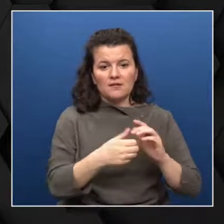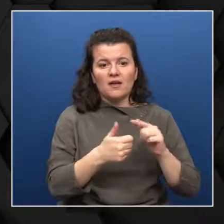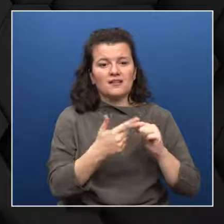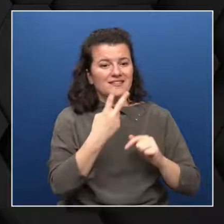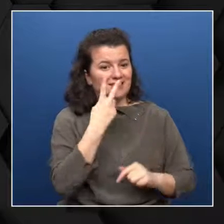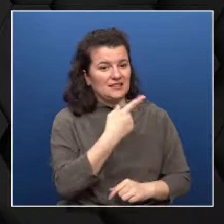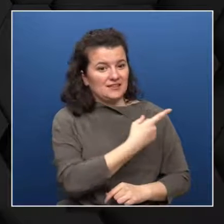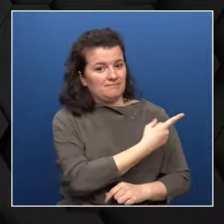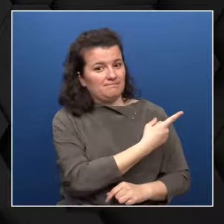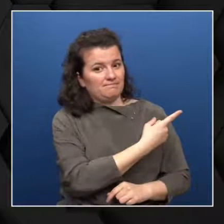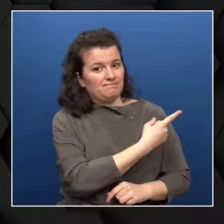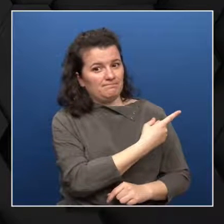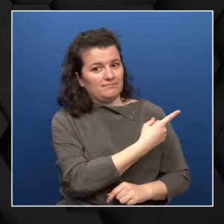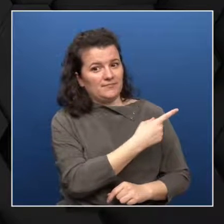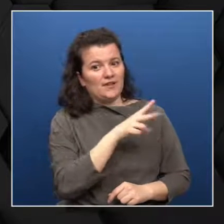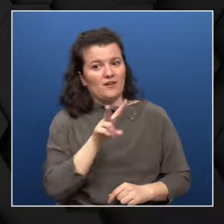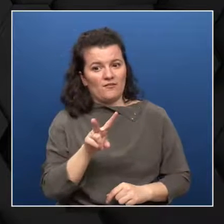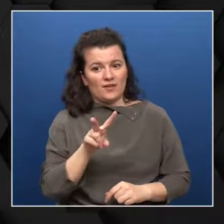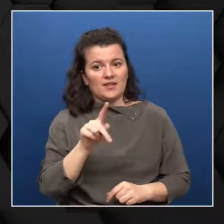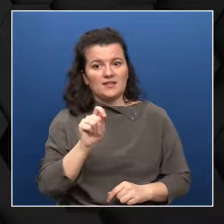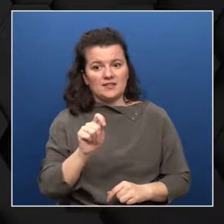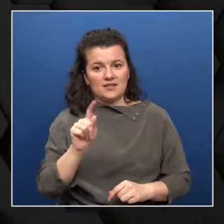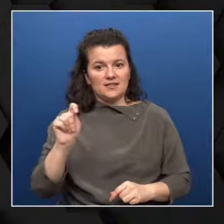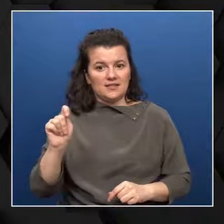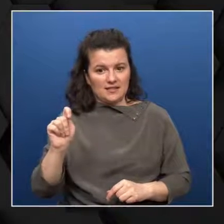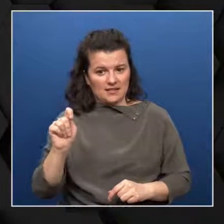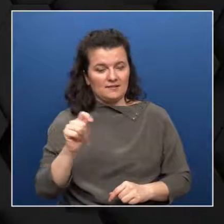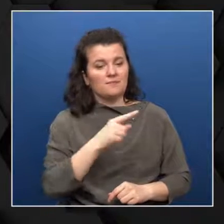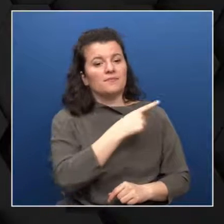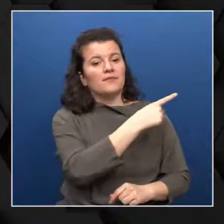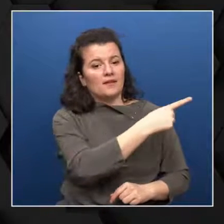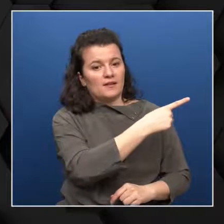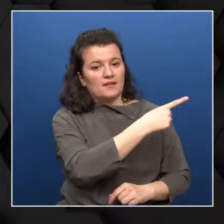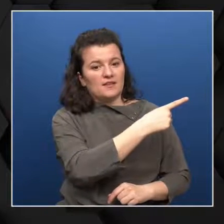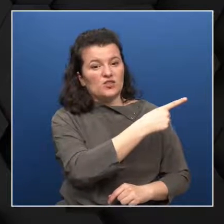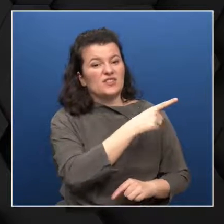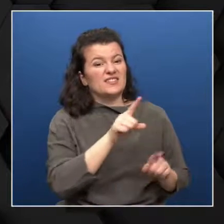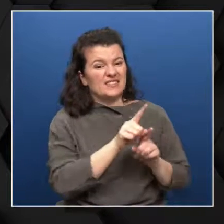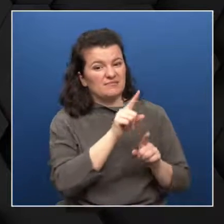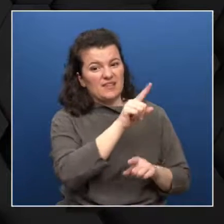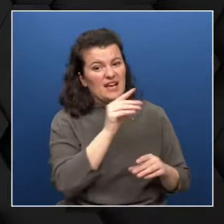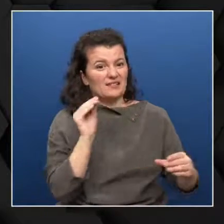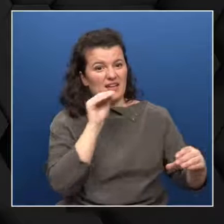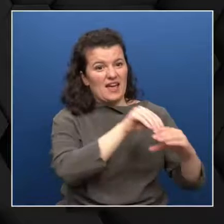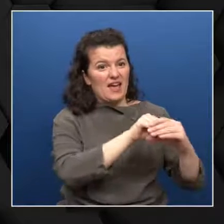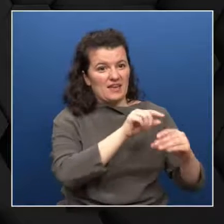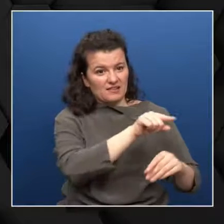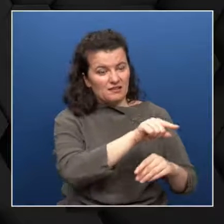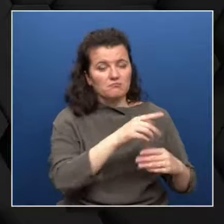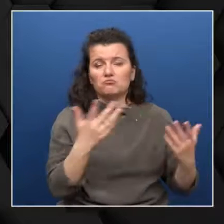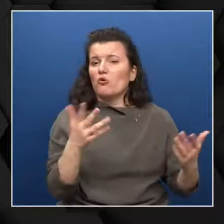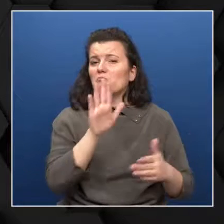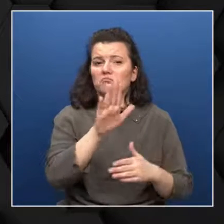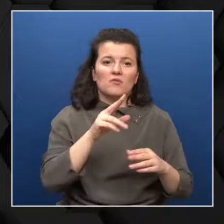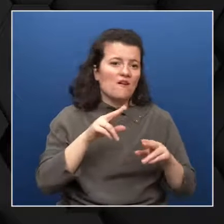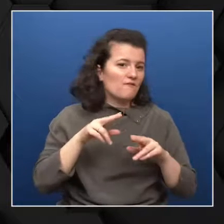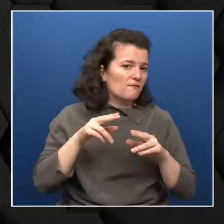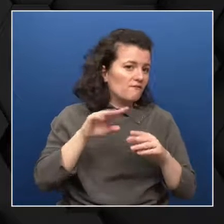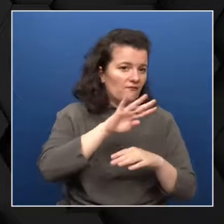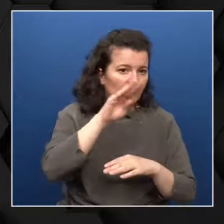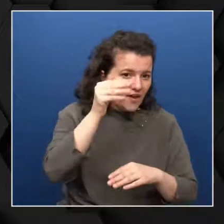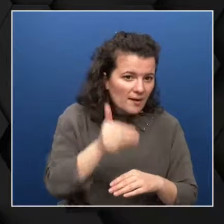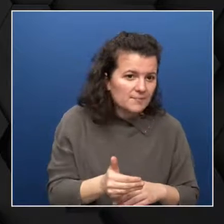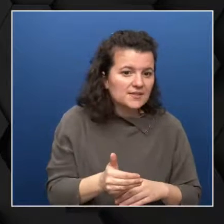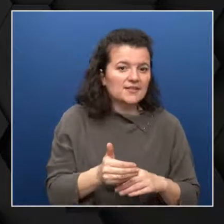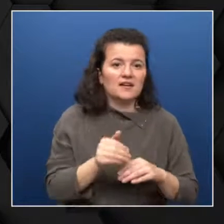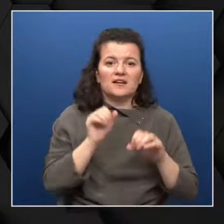So this is a great way to create PowerPoint applications and embedded videos, Word and websites. You can download, include